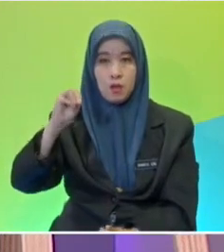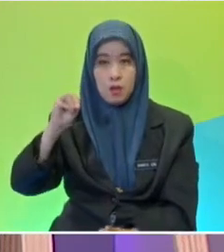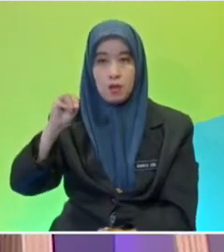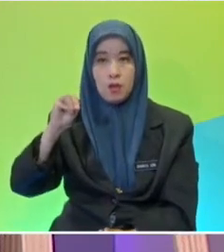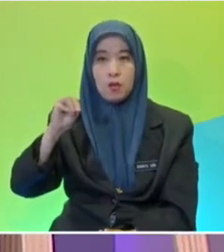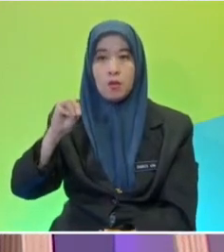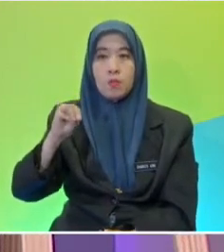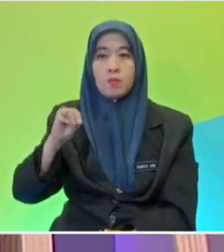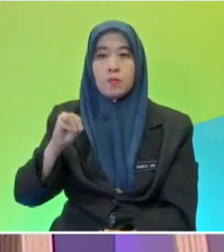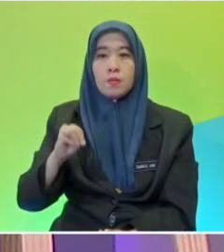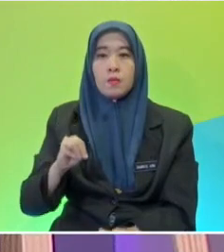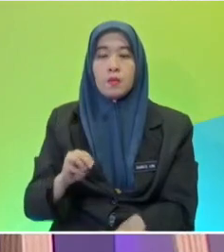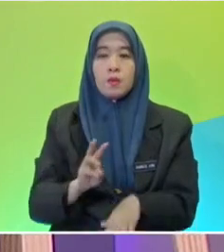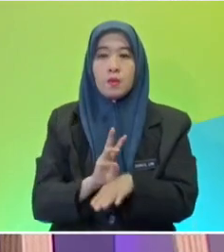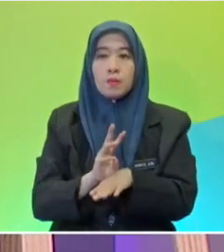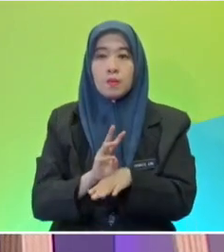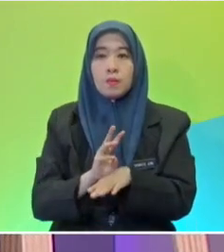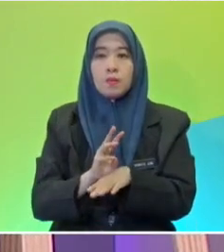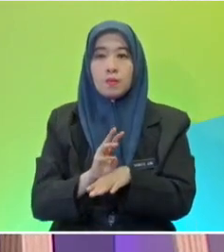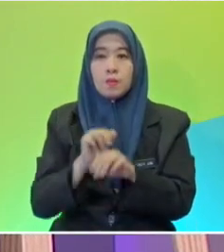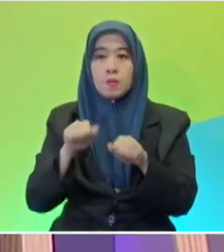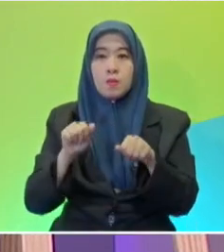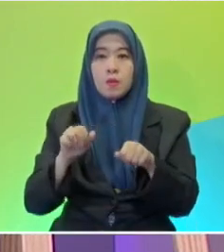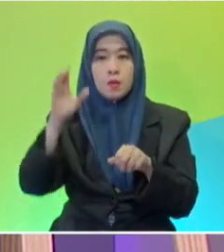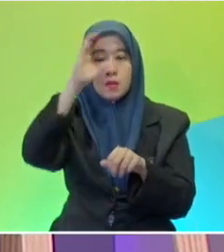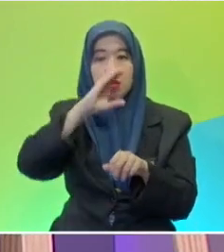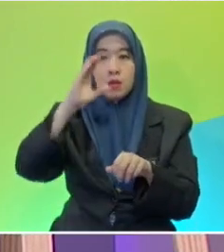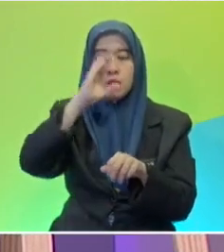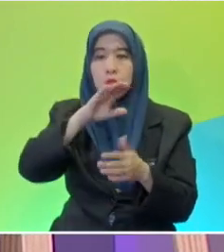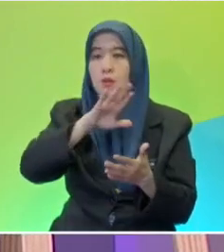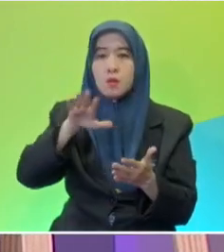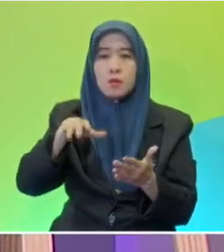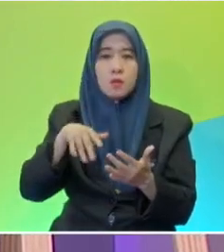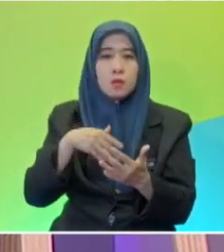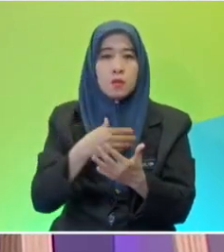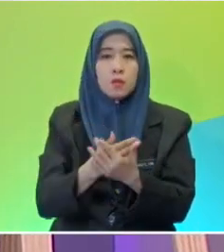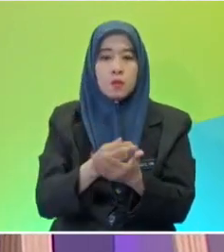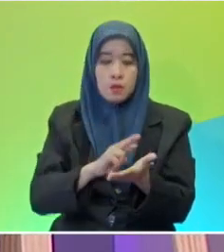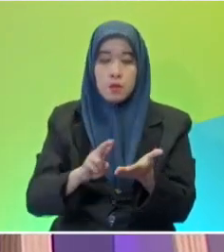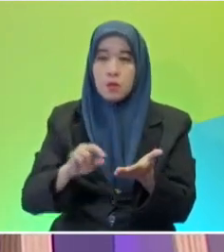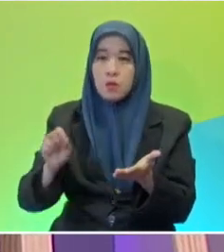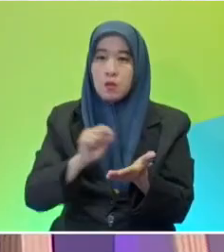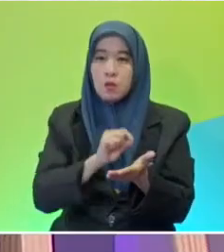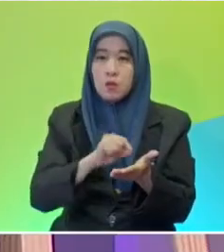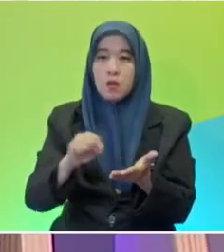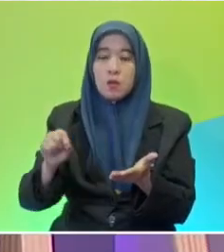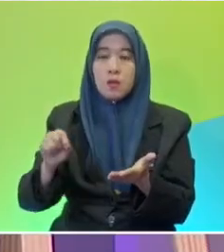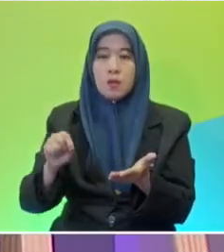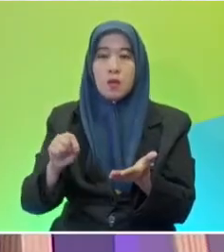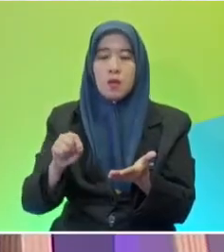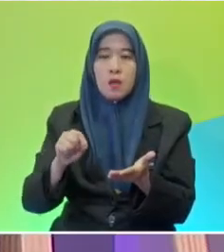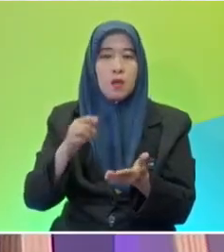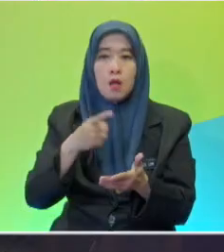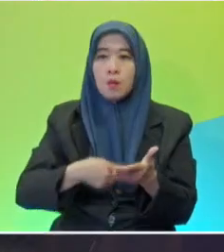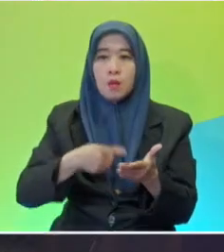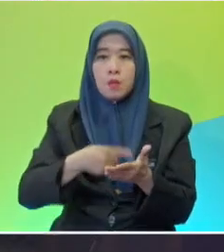KPM website. There you can find all the reading or writing material that you want. Everything is